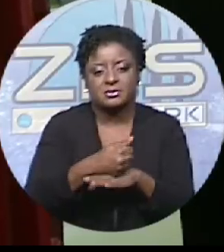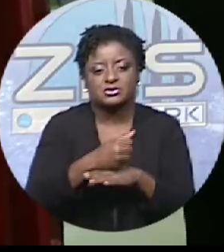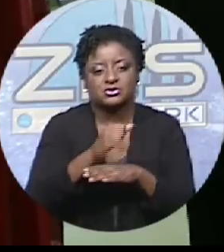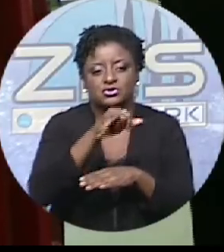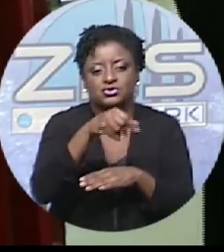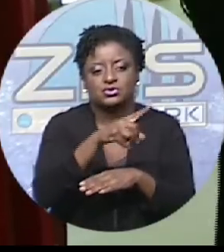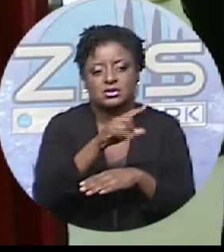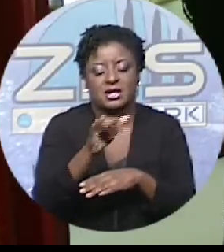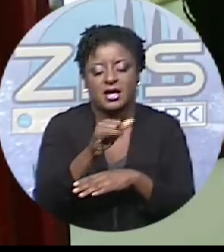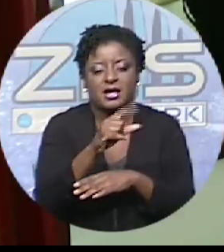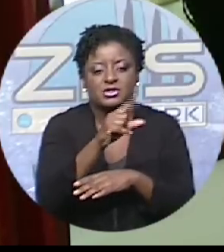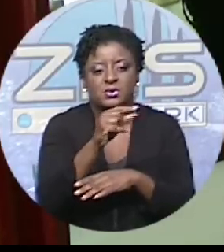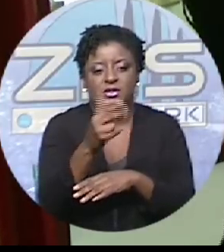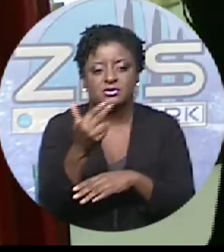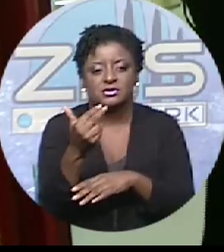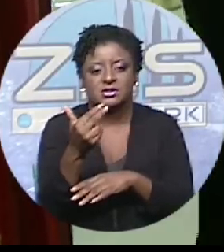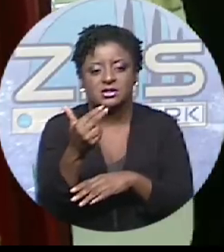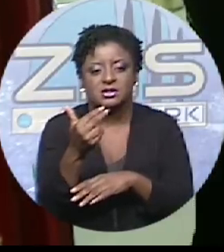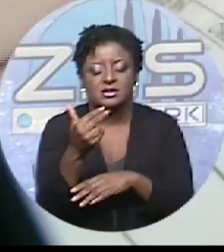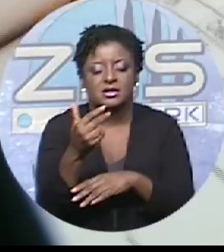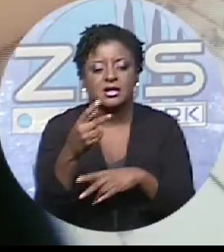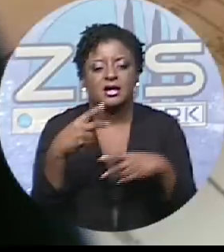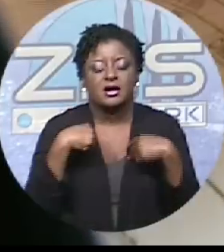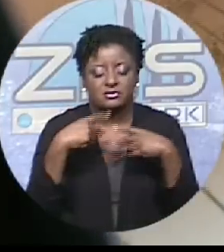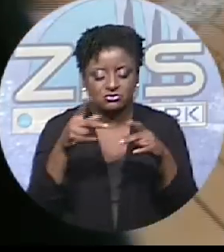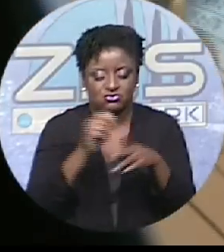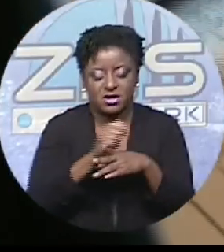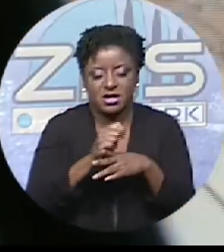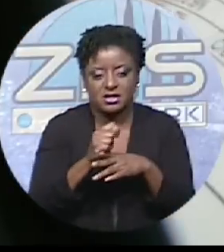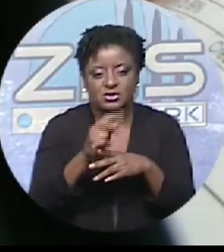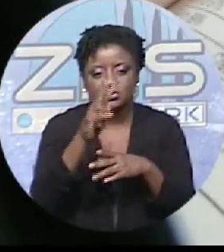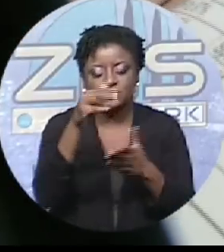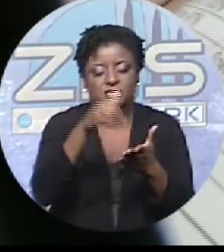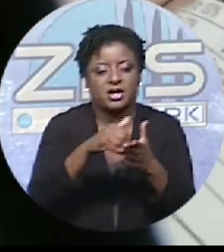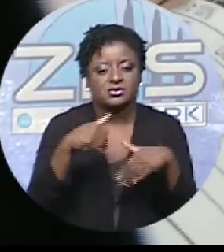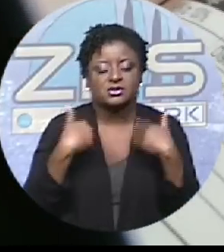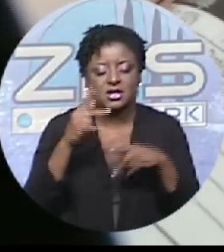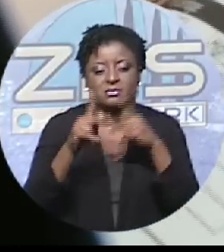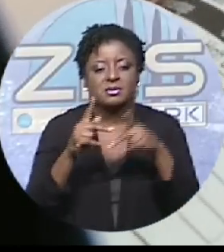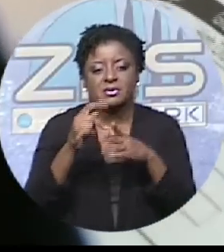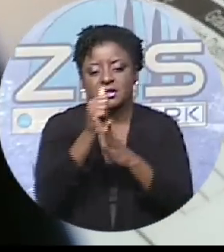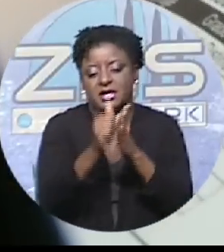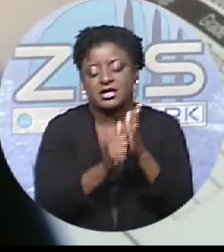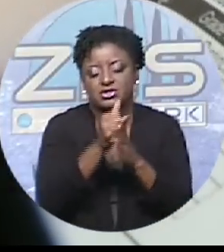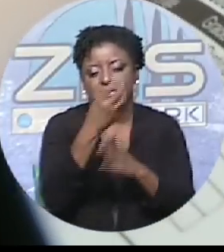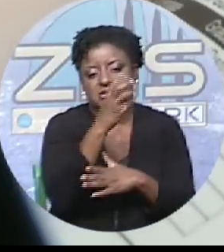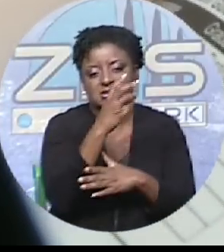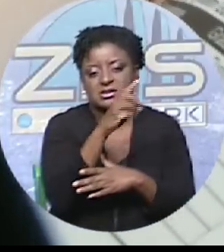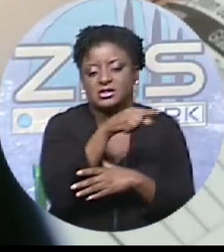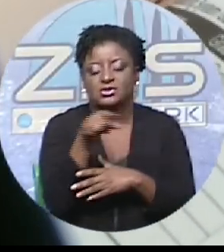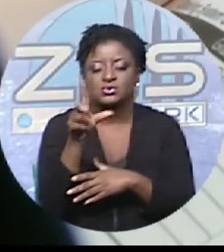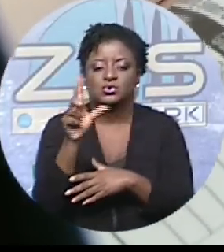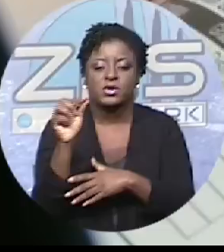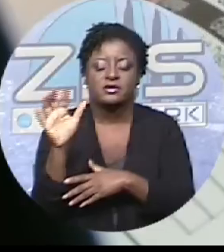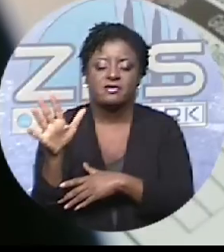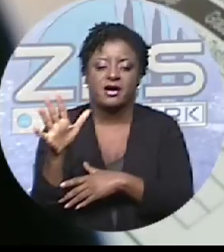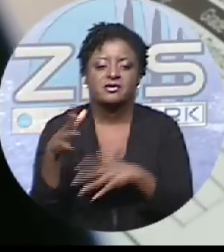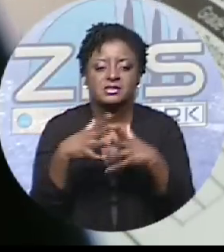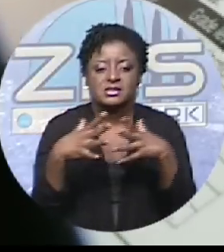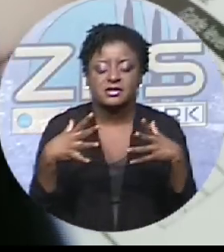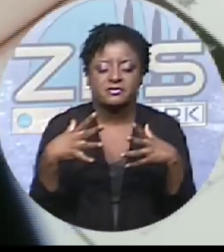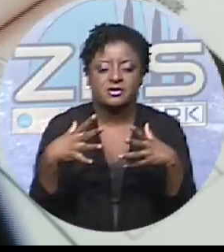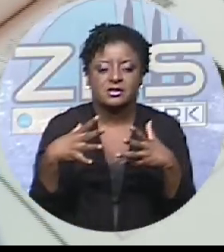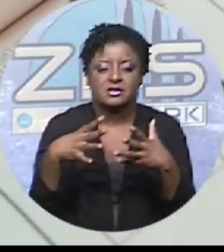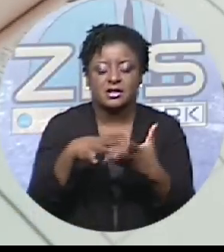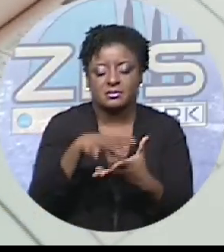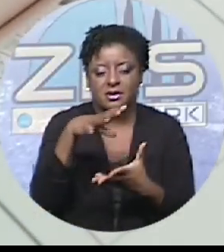has trained some 2,000 young people between the ages of 16 and 25. Marcel said during that time a significant amount of